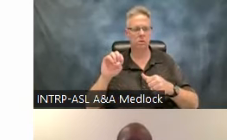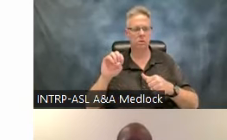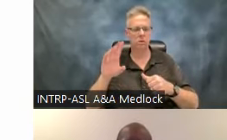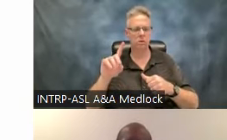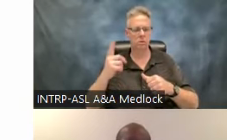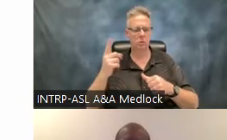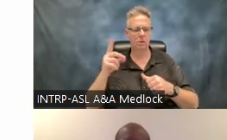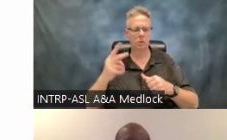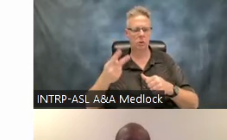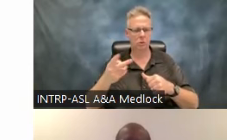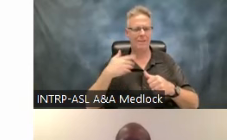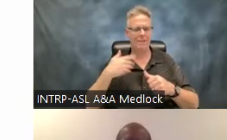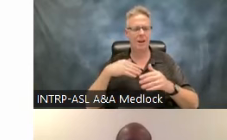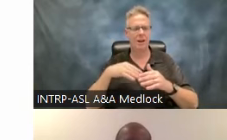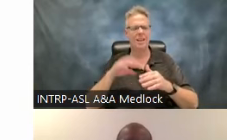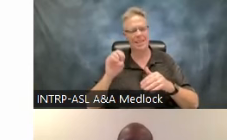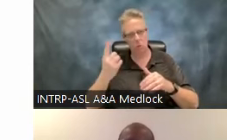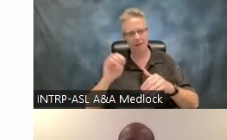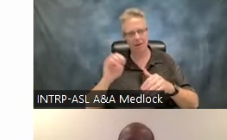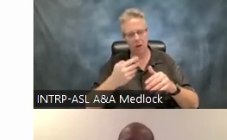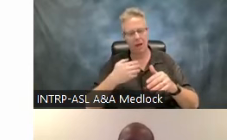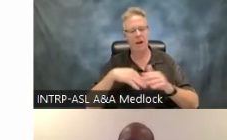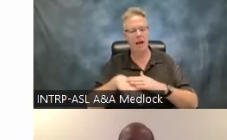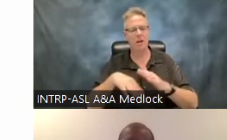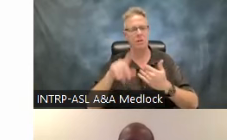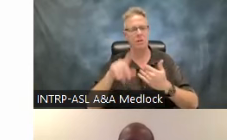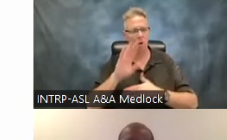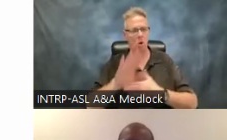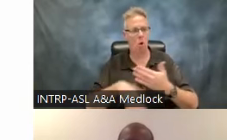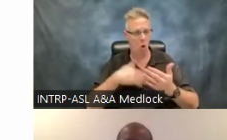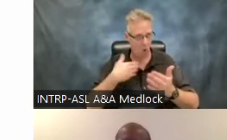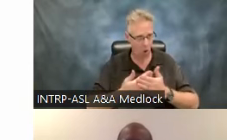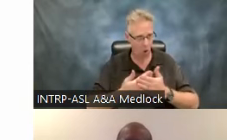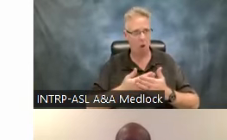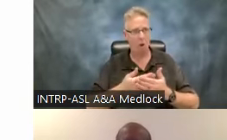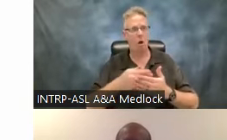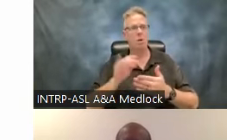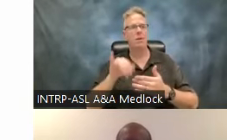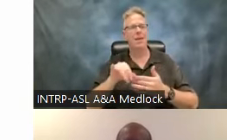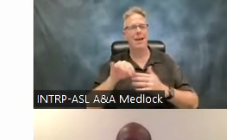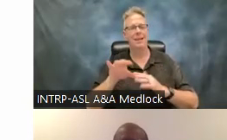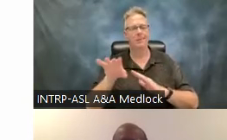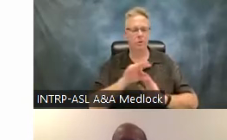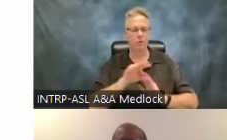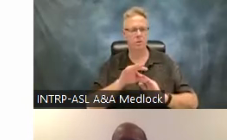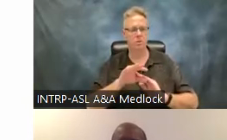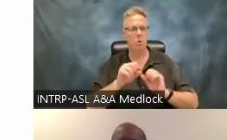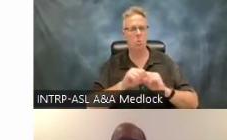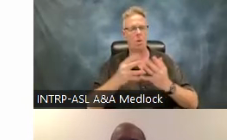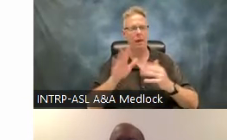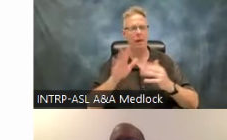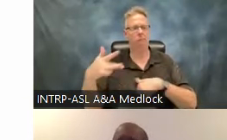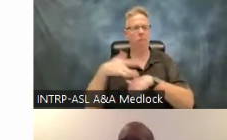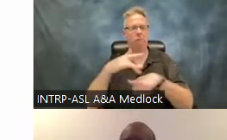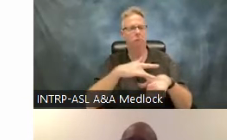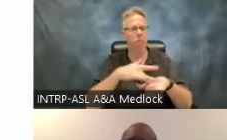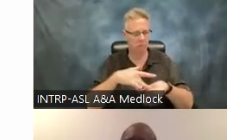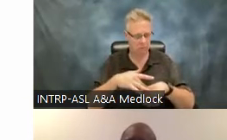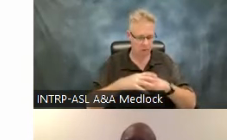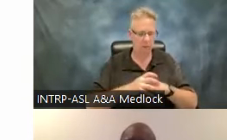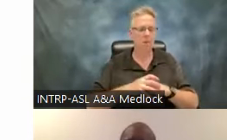having access to all the footage without any sort of interference. And later on in the